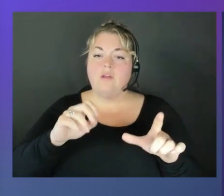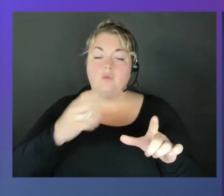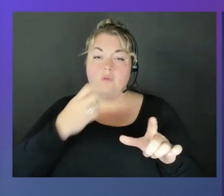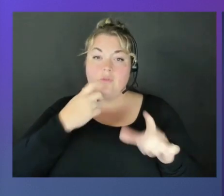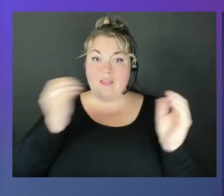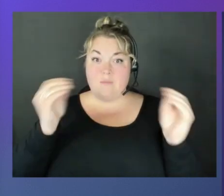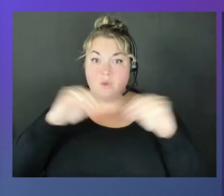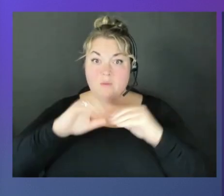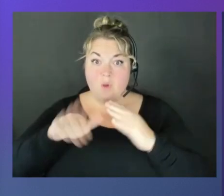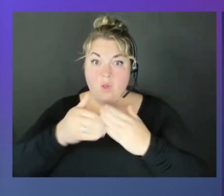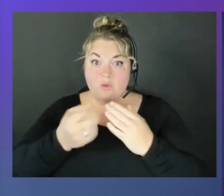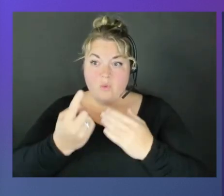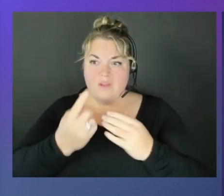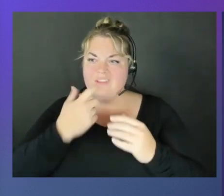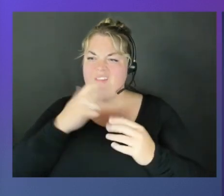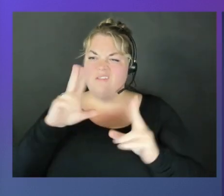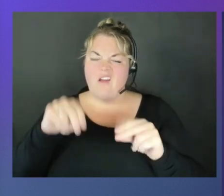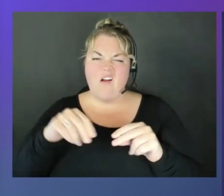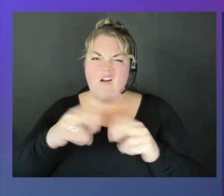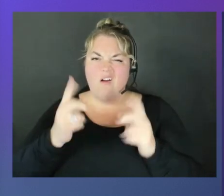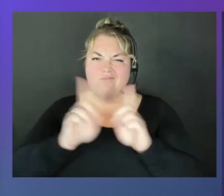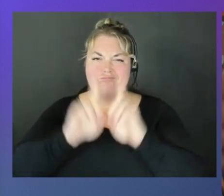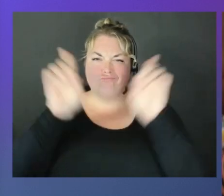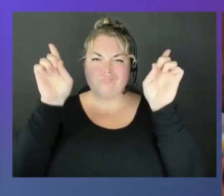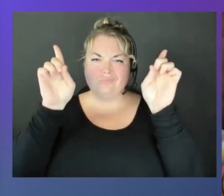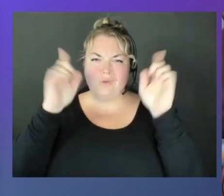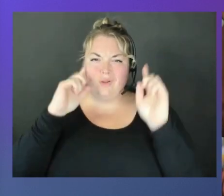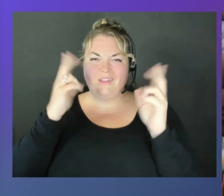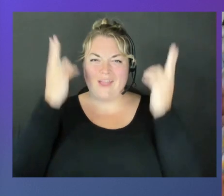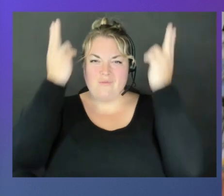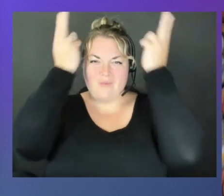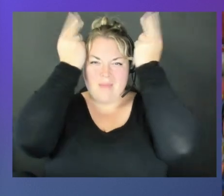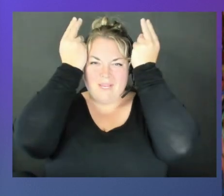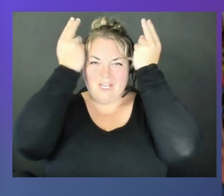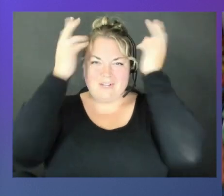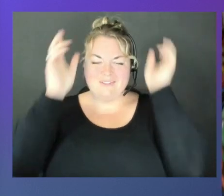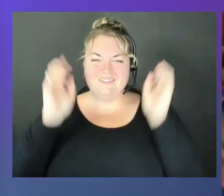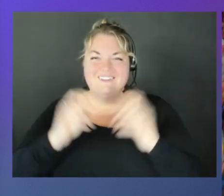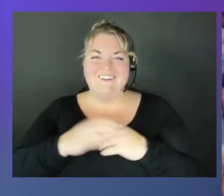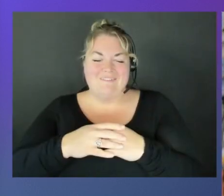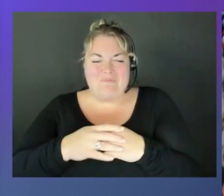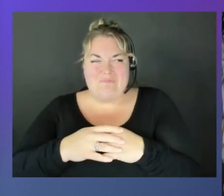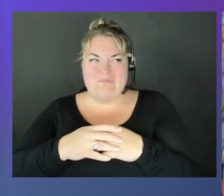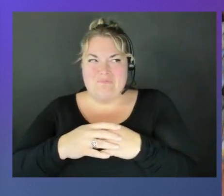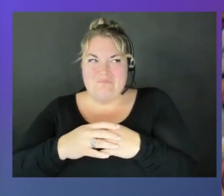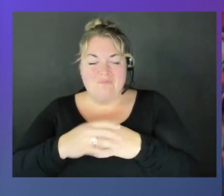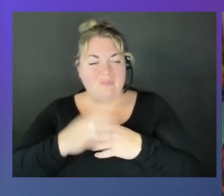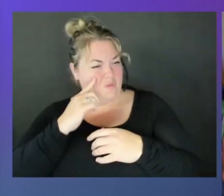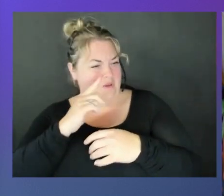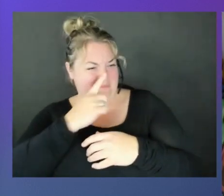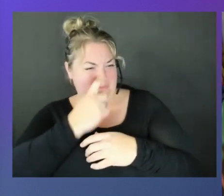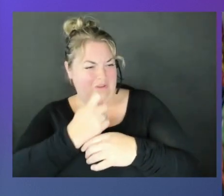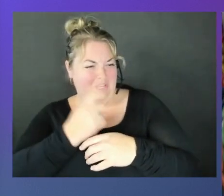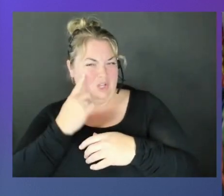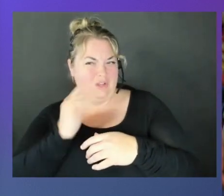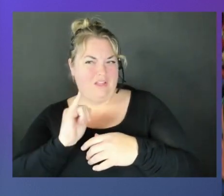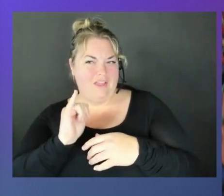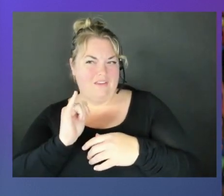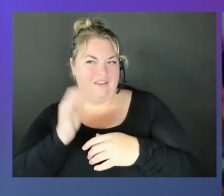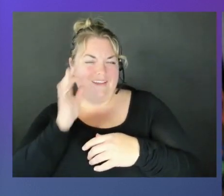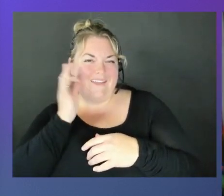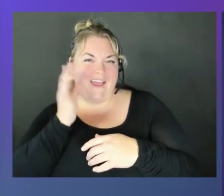I said no. That looks cool. Looks like the old rabbit ears of a TV. That's what I was saying. I was yeah, like, yeah. okay, interesting. I thought it's like a cat when a